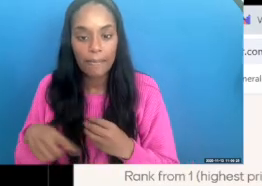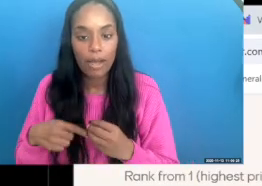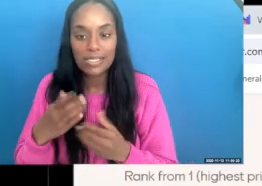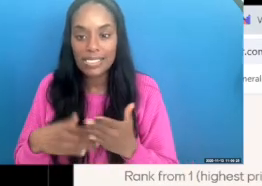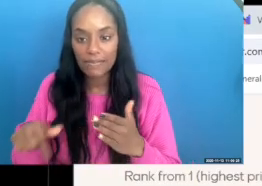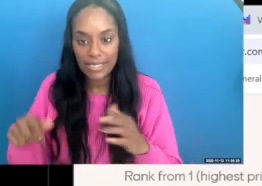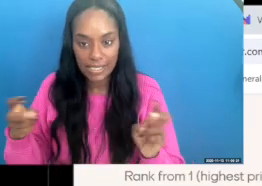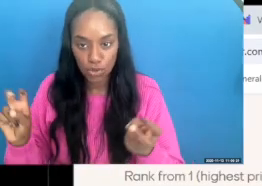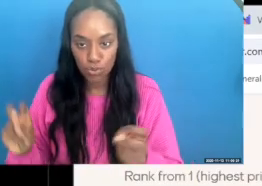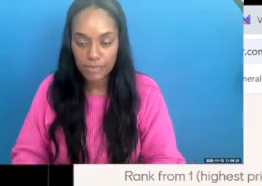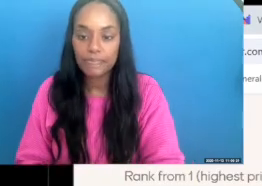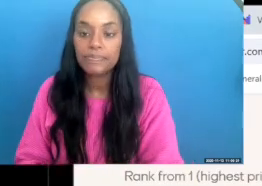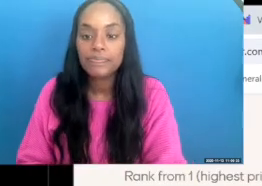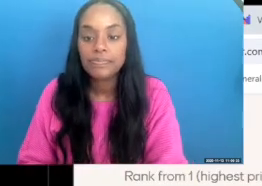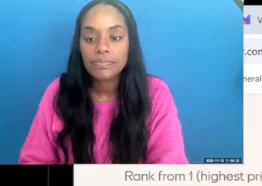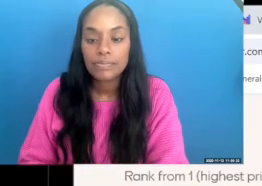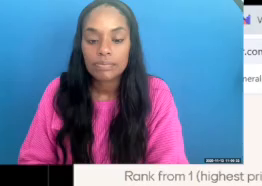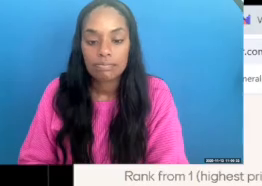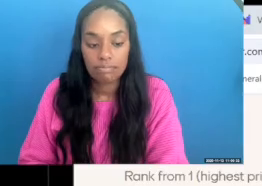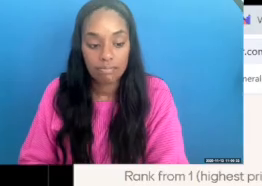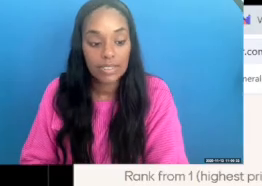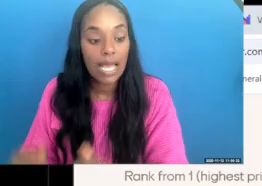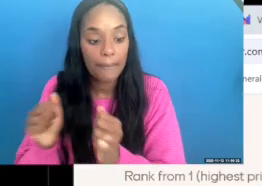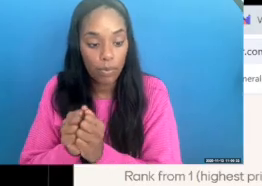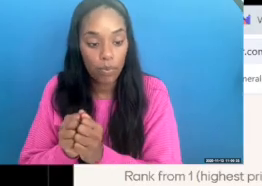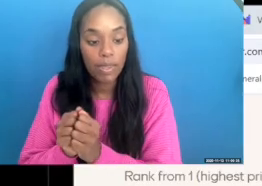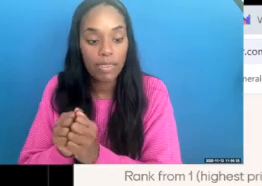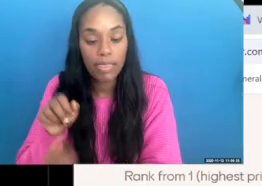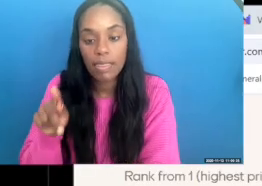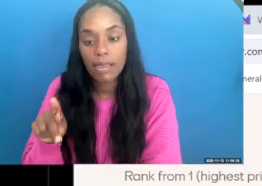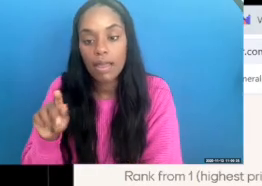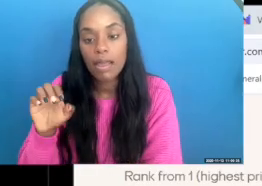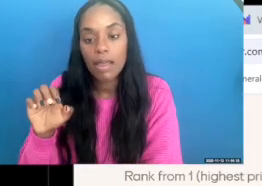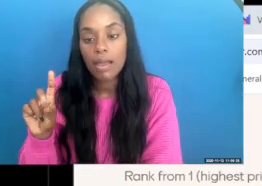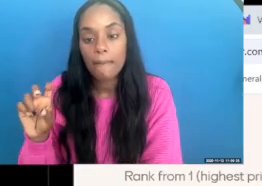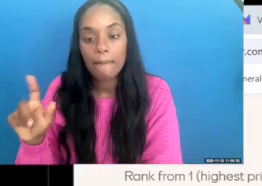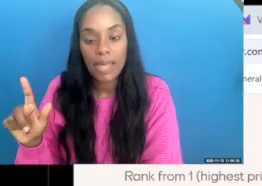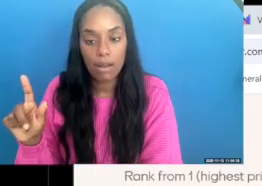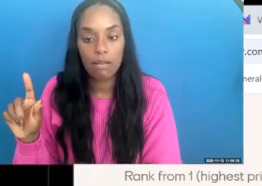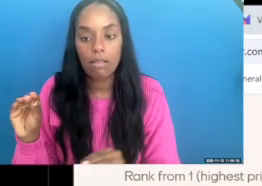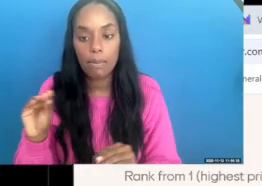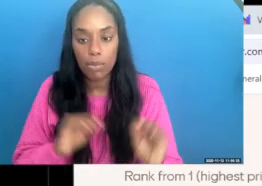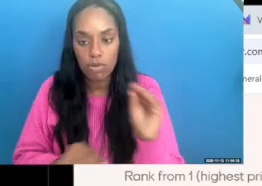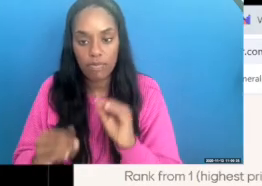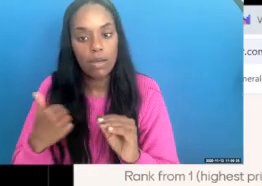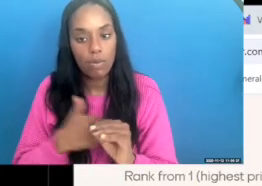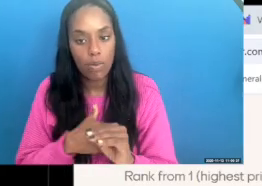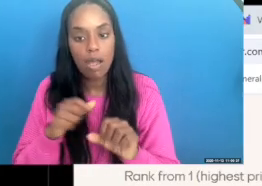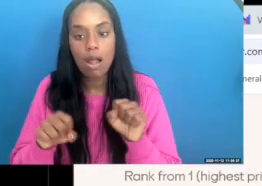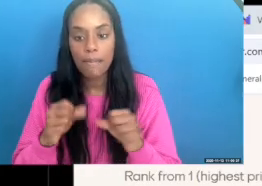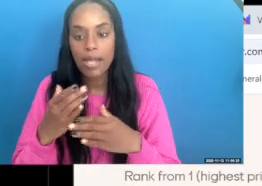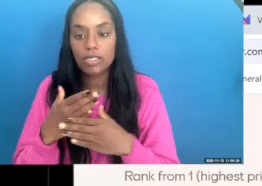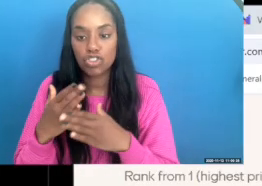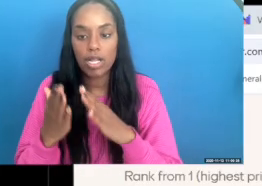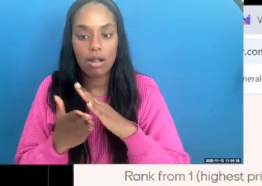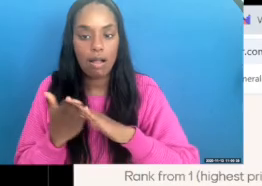really appreciative of being able to talk about some of these issues. I'm with Pedal Movement. We